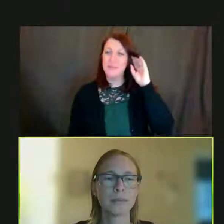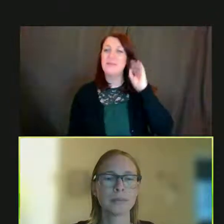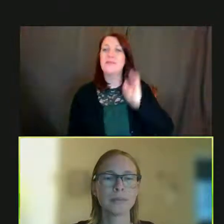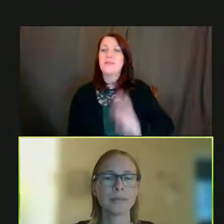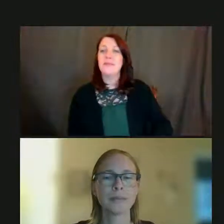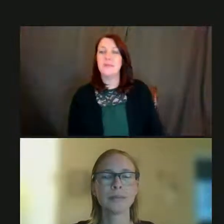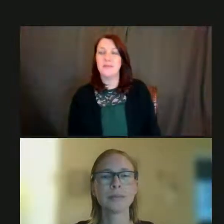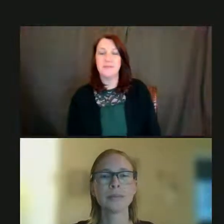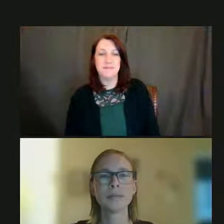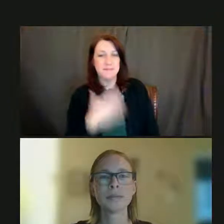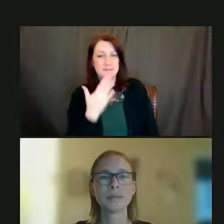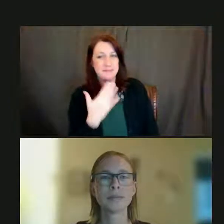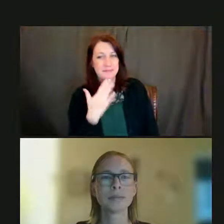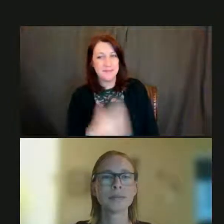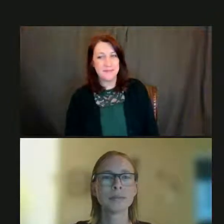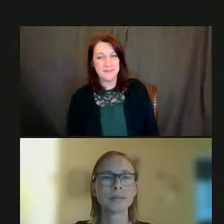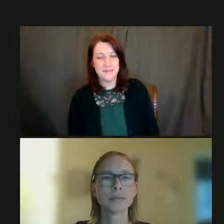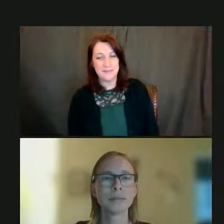Great, thank you.